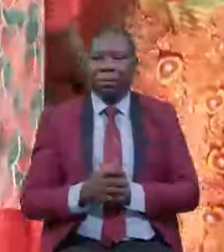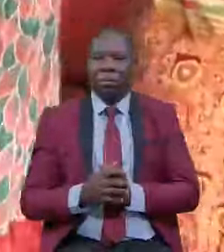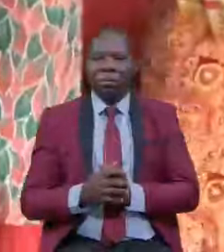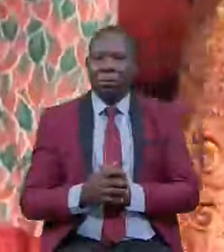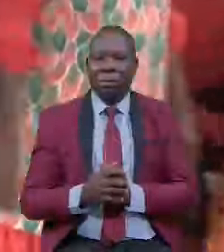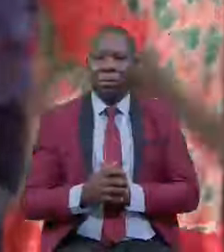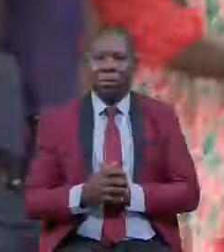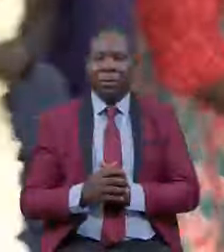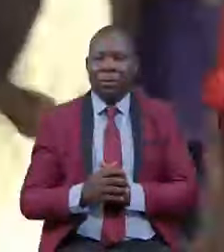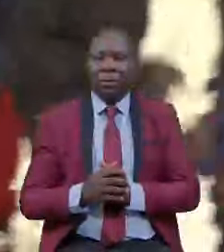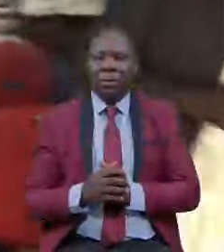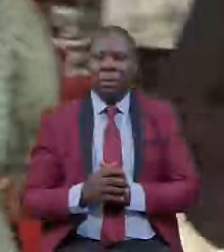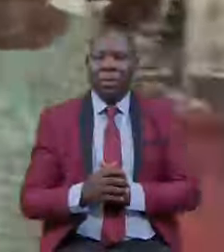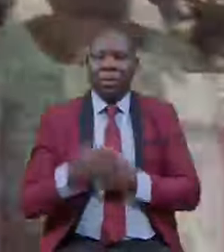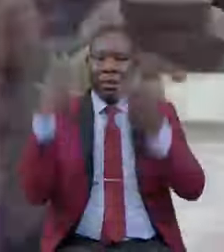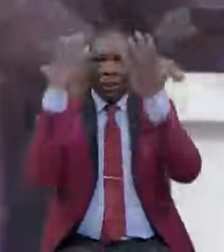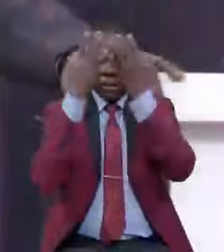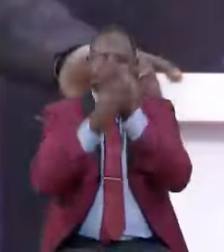Darkness is gone.